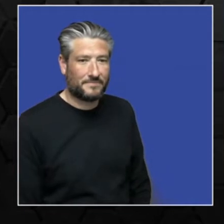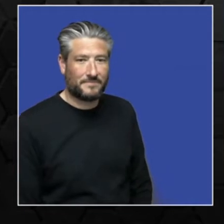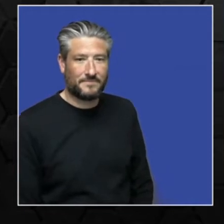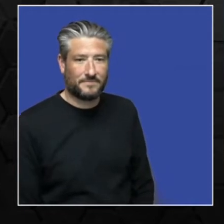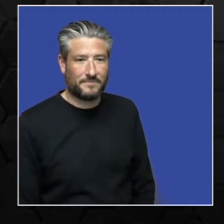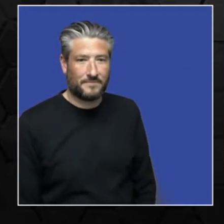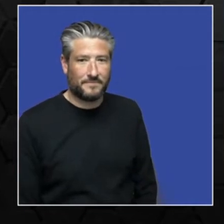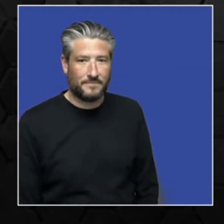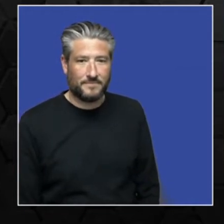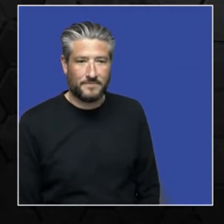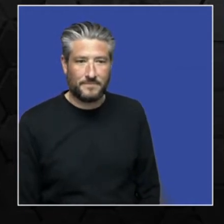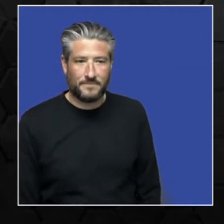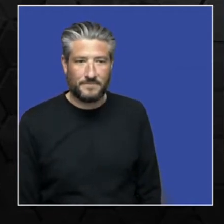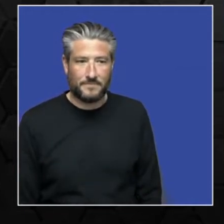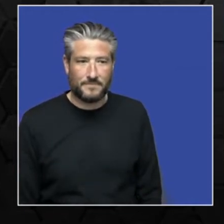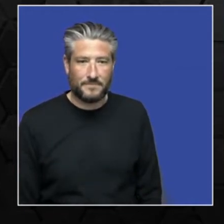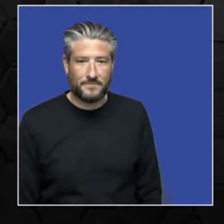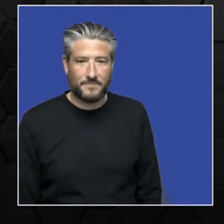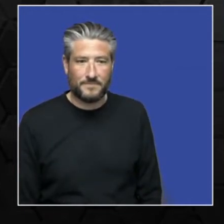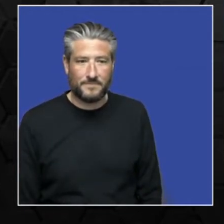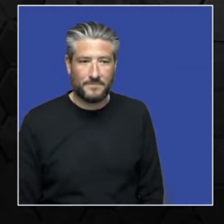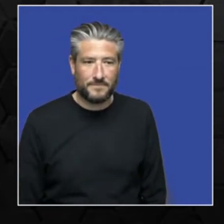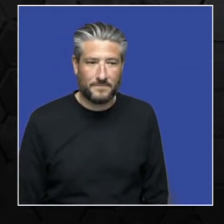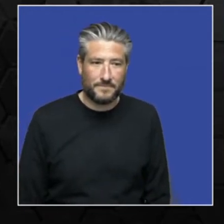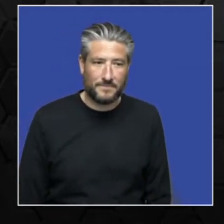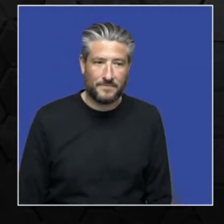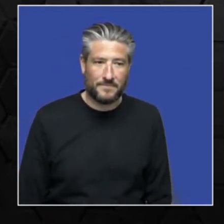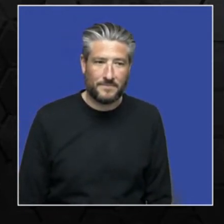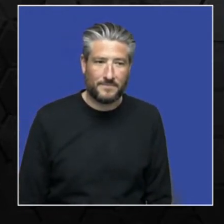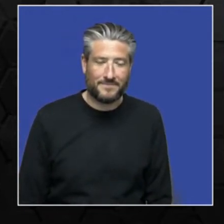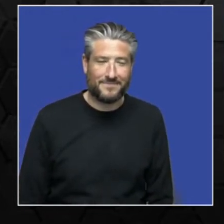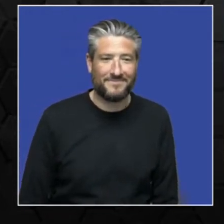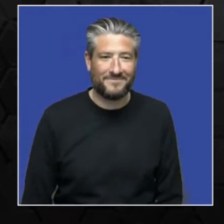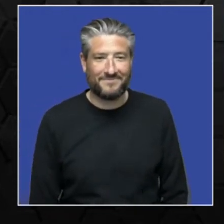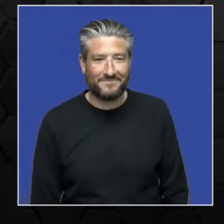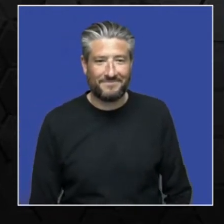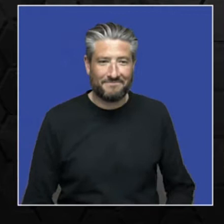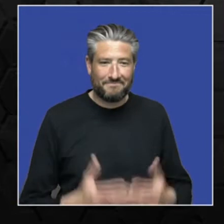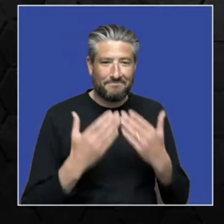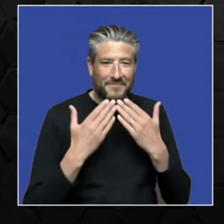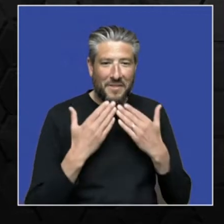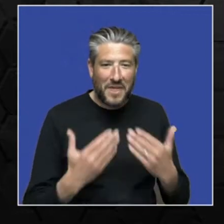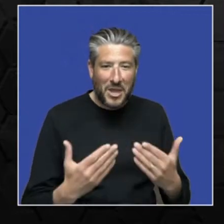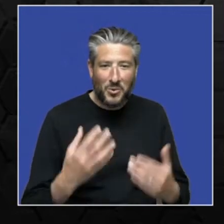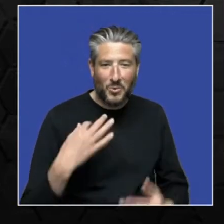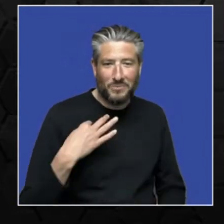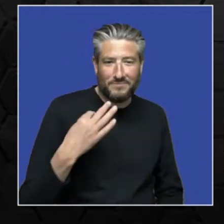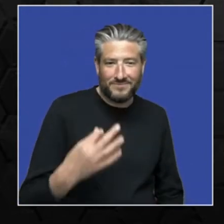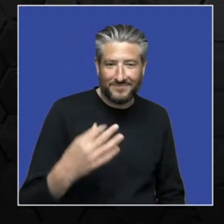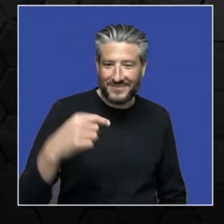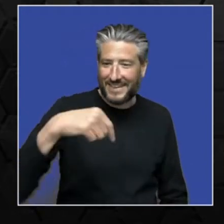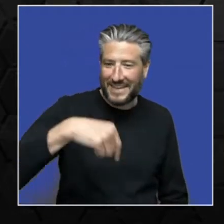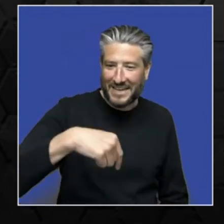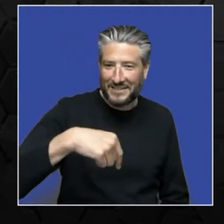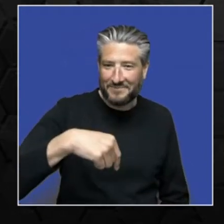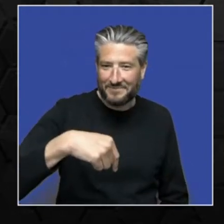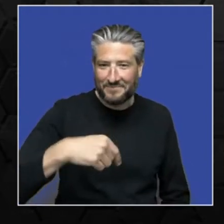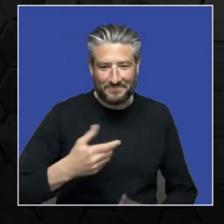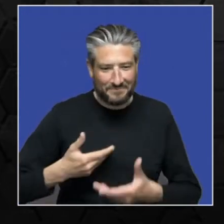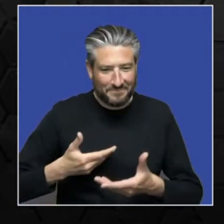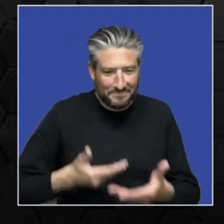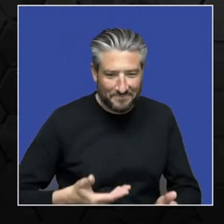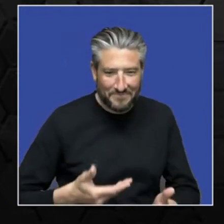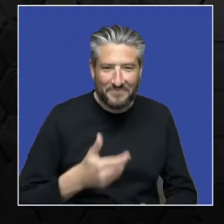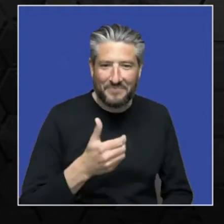Hey, Dawood. Hey, Loxley. Thanks for having me here. So let me quickly begin the panel by